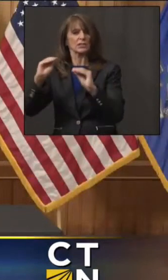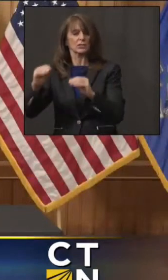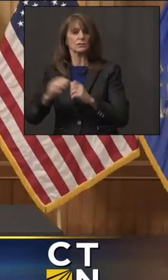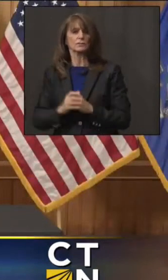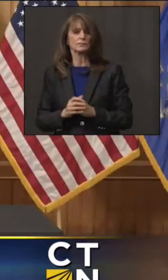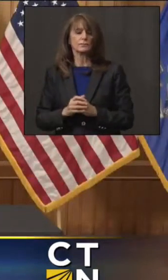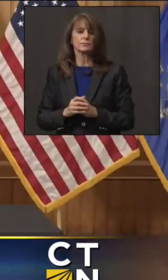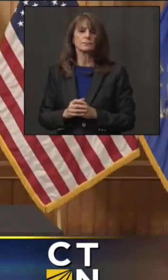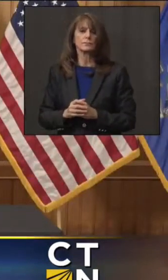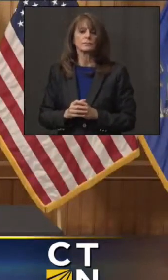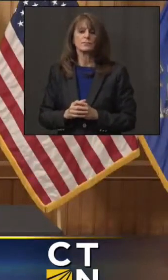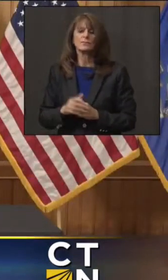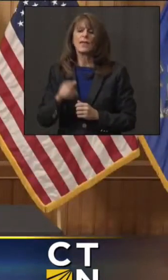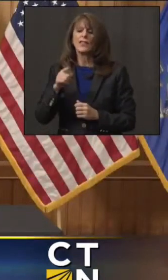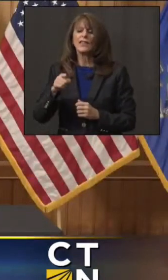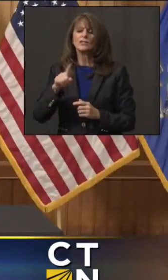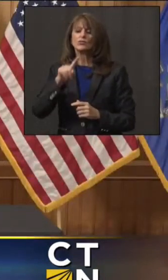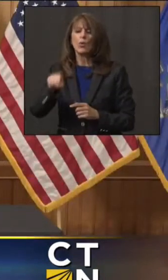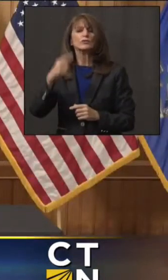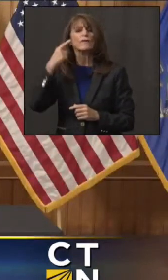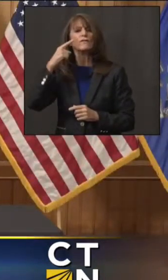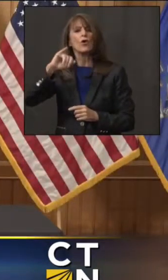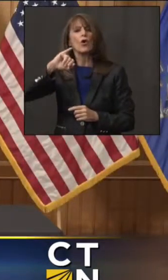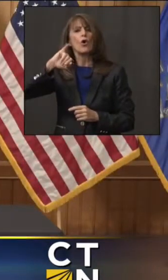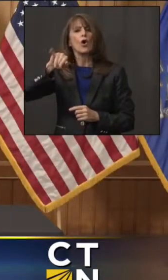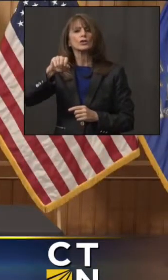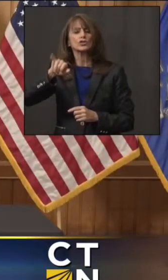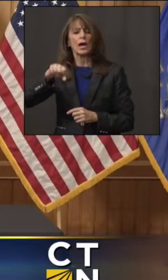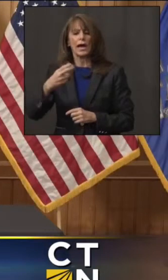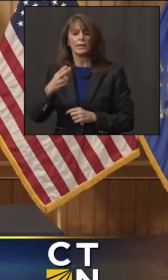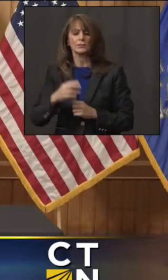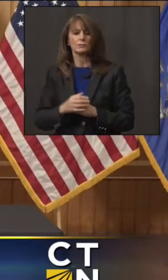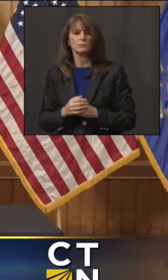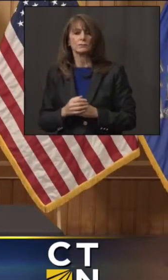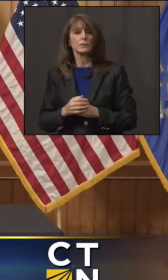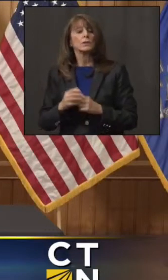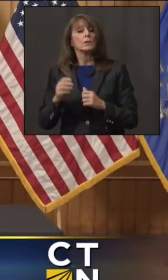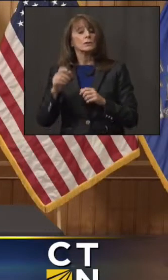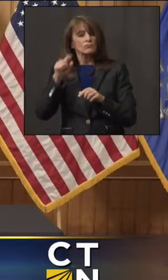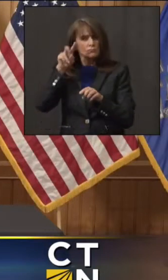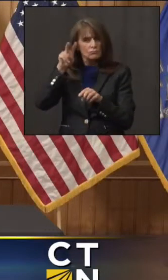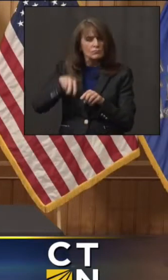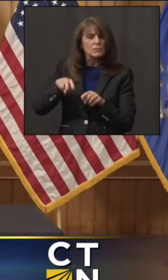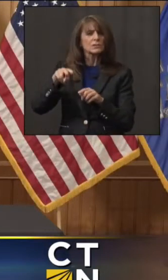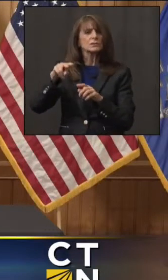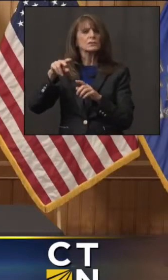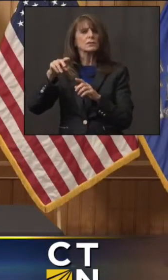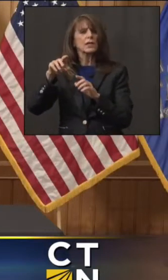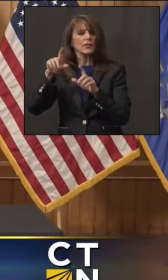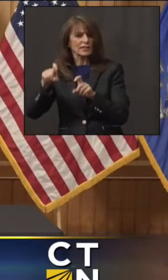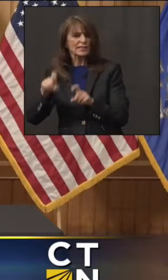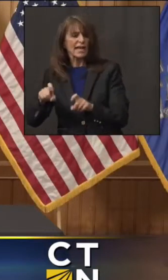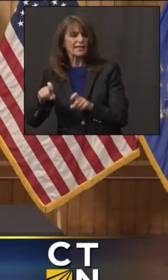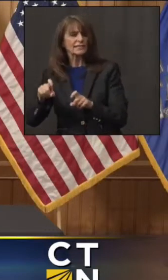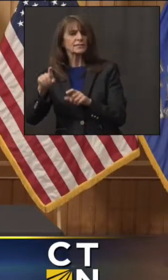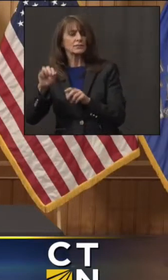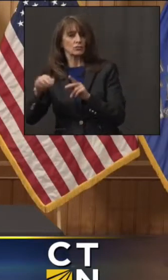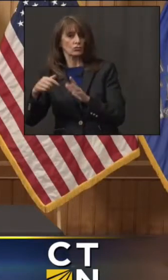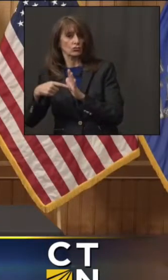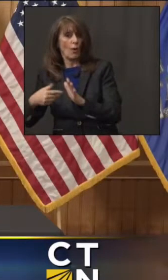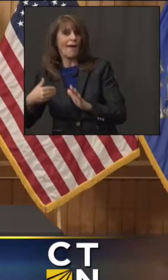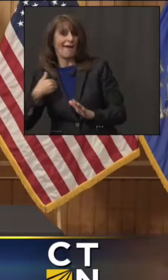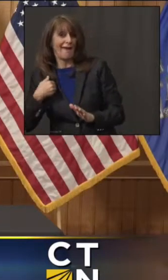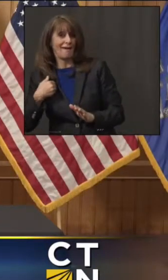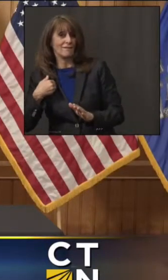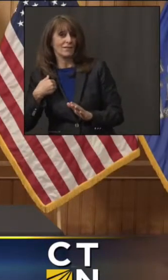Josh, sort of the data guru here. On the test positivity rate, are retests included in that